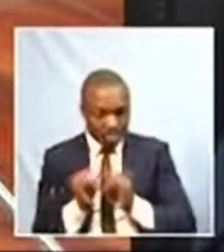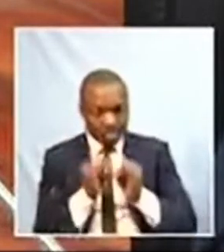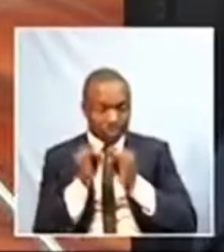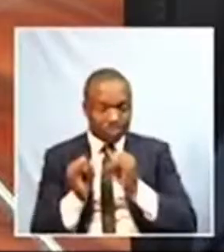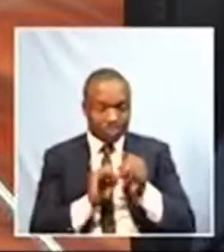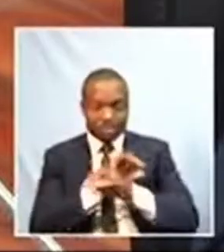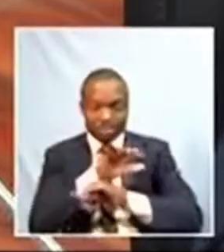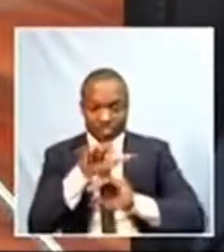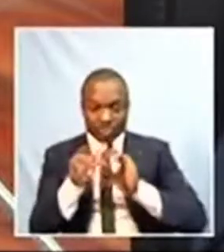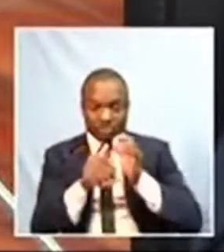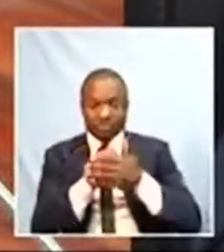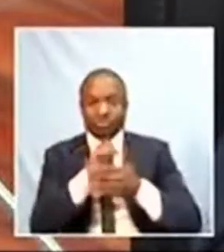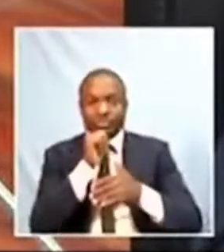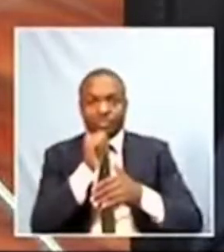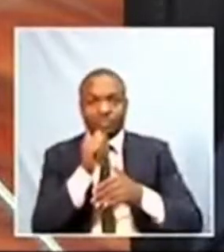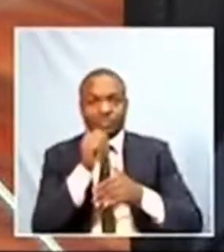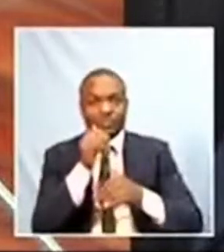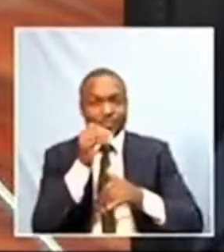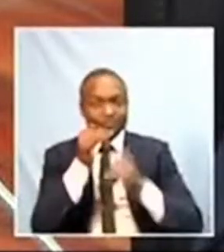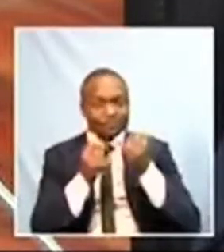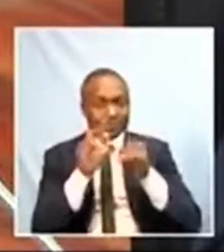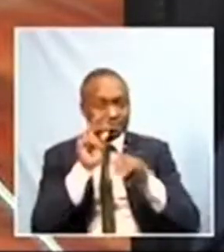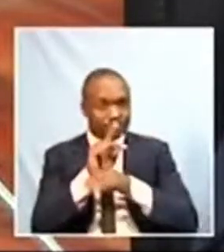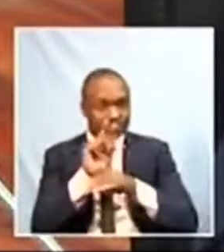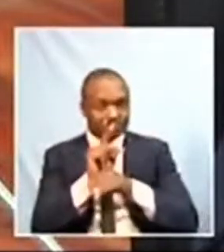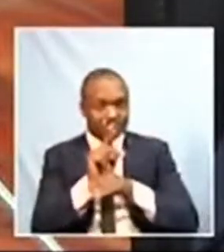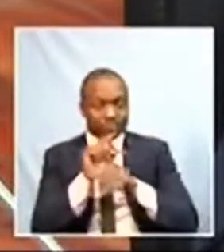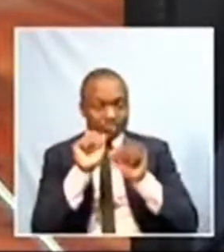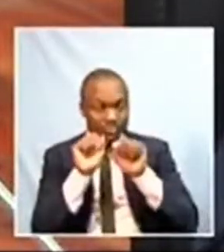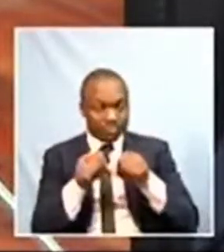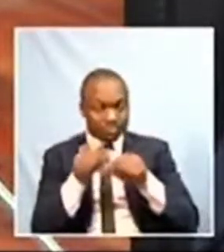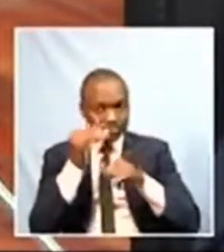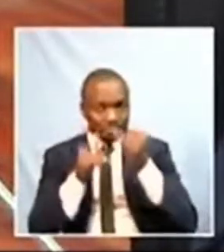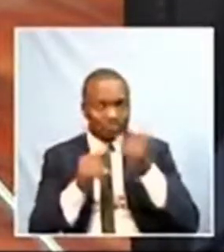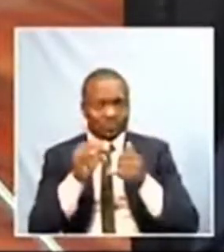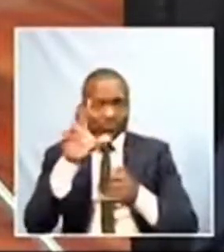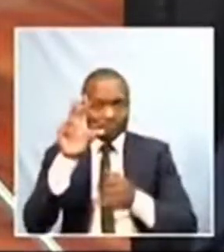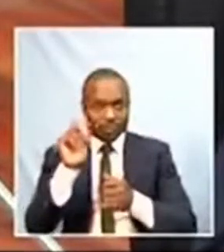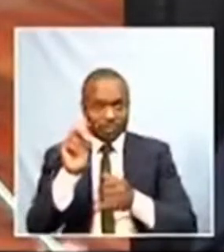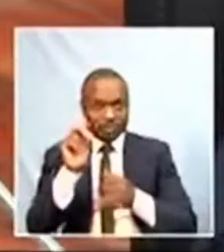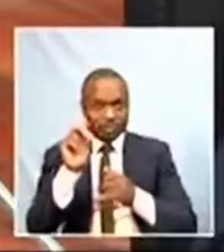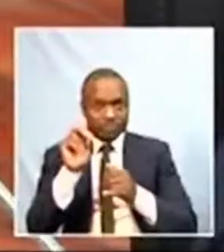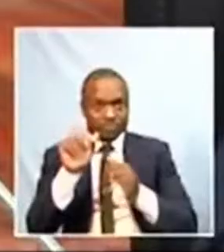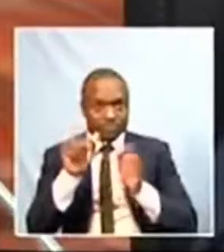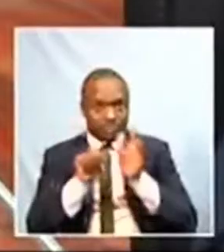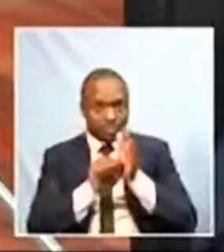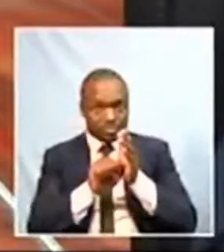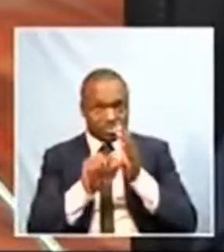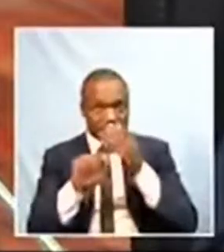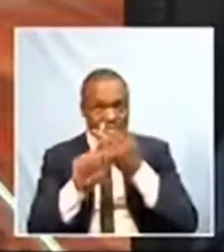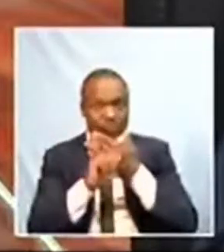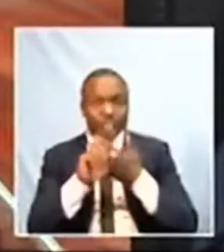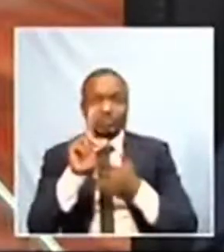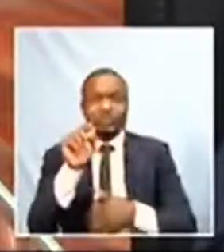outstanding projects for the purpose of completing them by 30th August 2025.